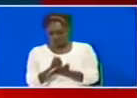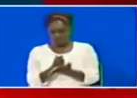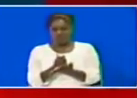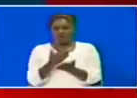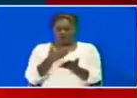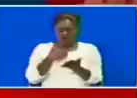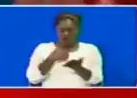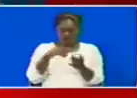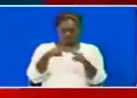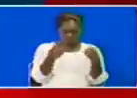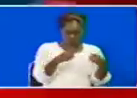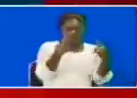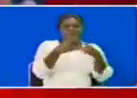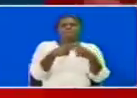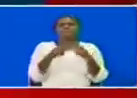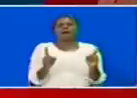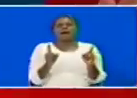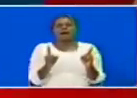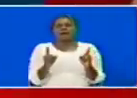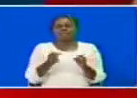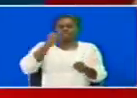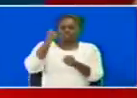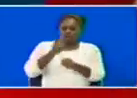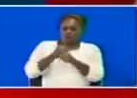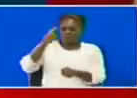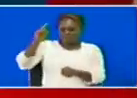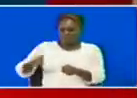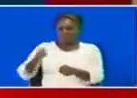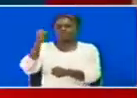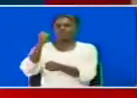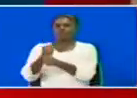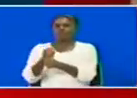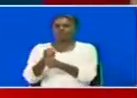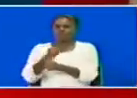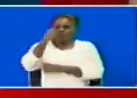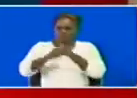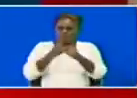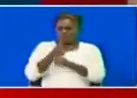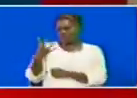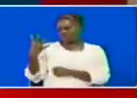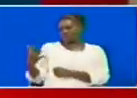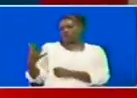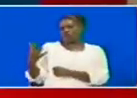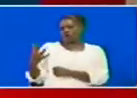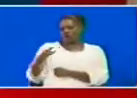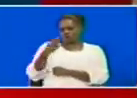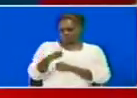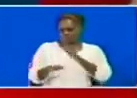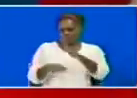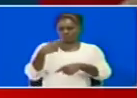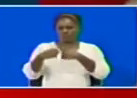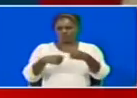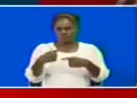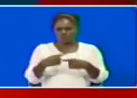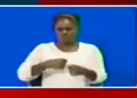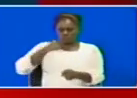hard hardships but we will get the job done every four years We Gather on these steps to